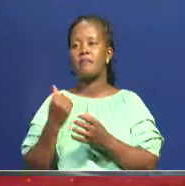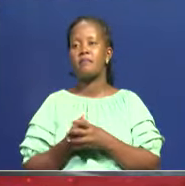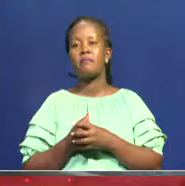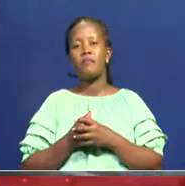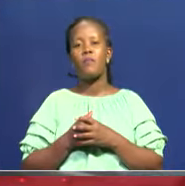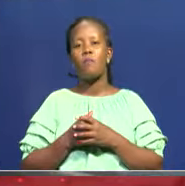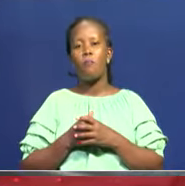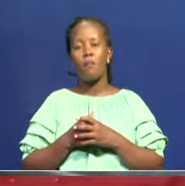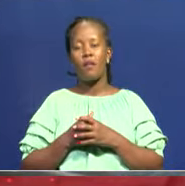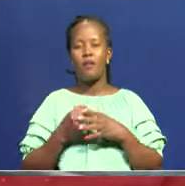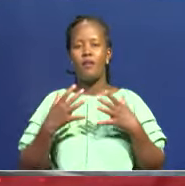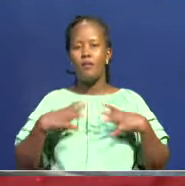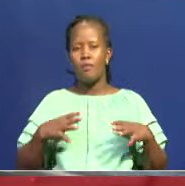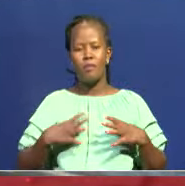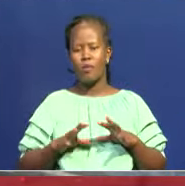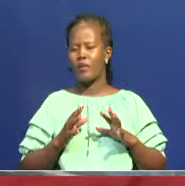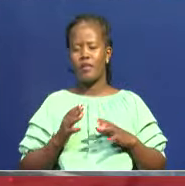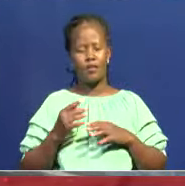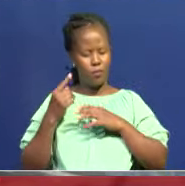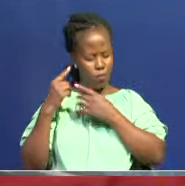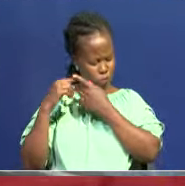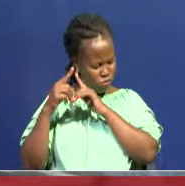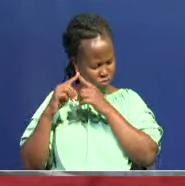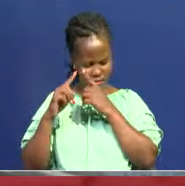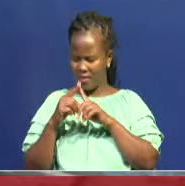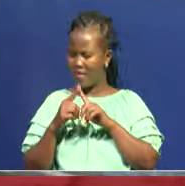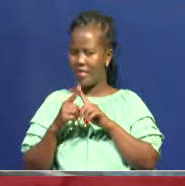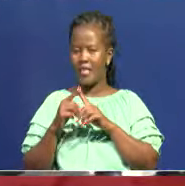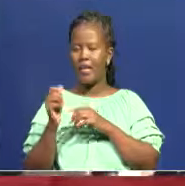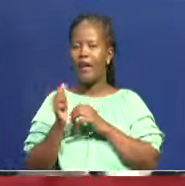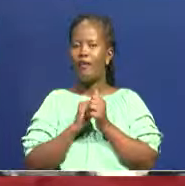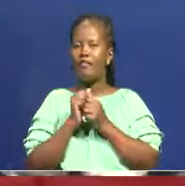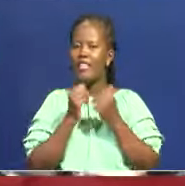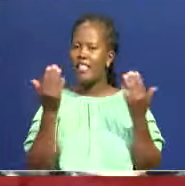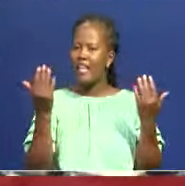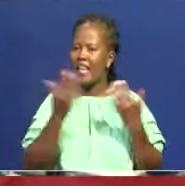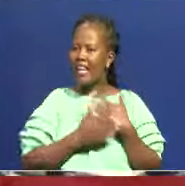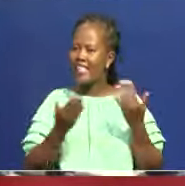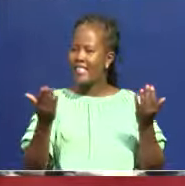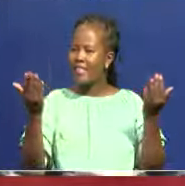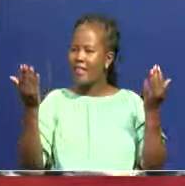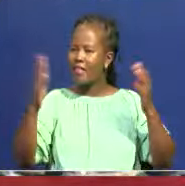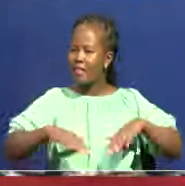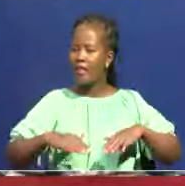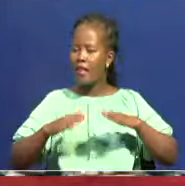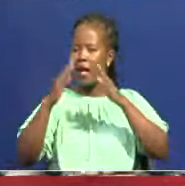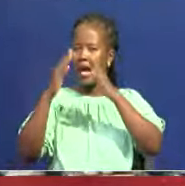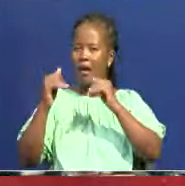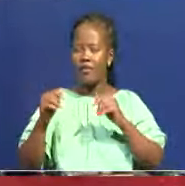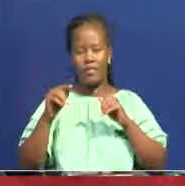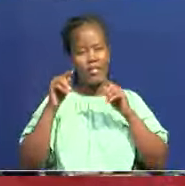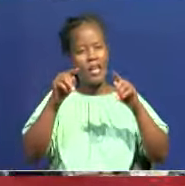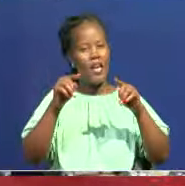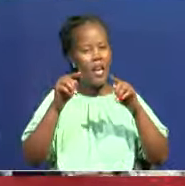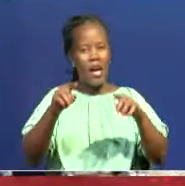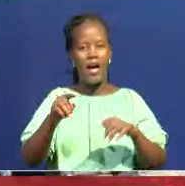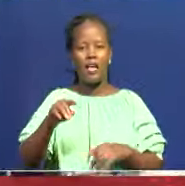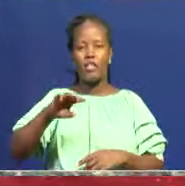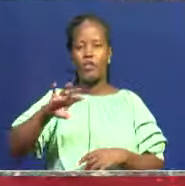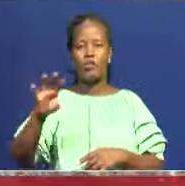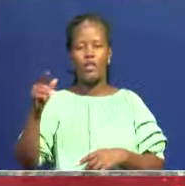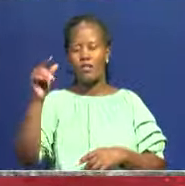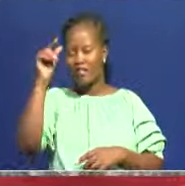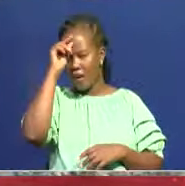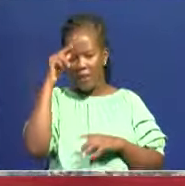Having been coming to terms with Friday night demolition of their houses, they accuse Nairobi County government officers of unleashing terror on them